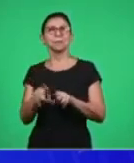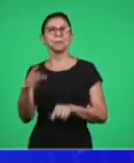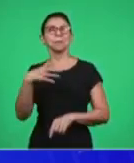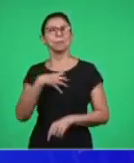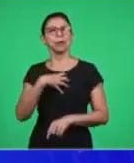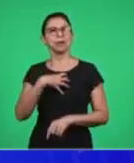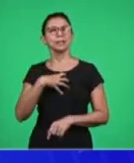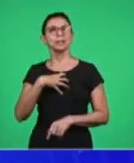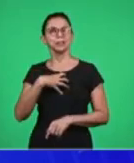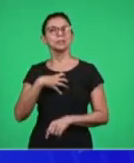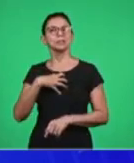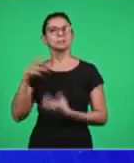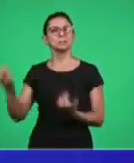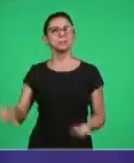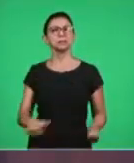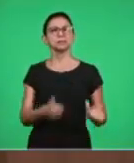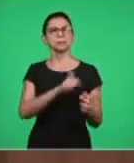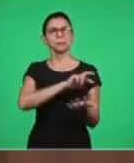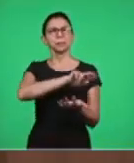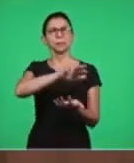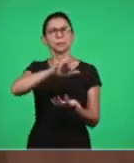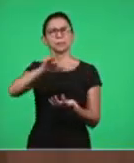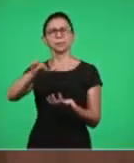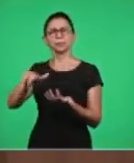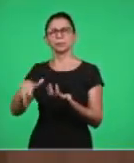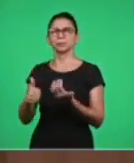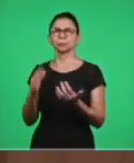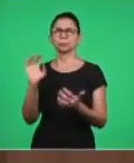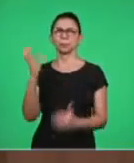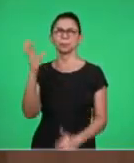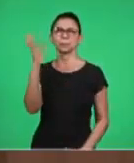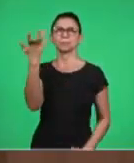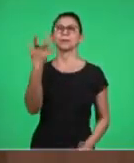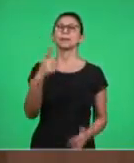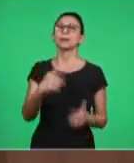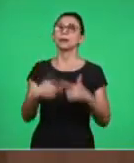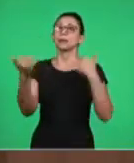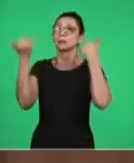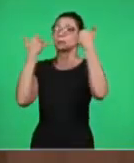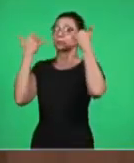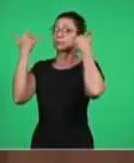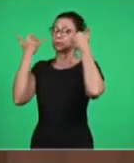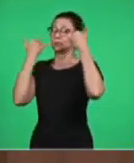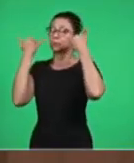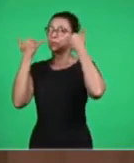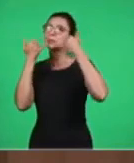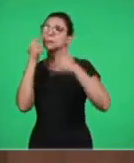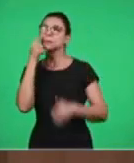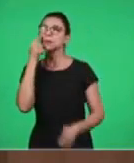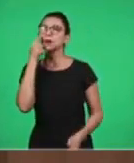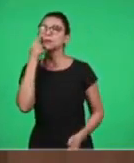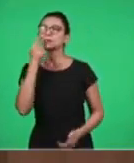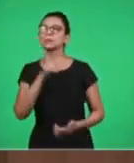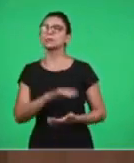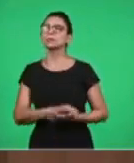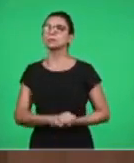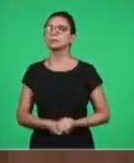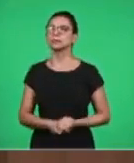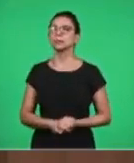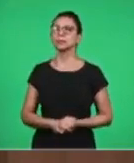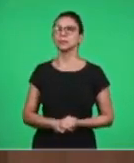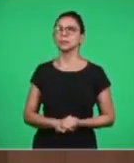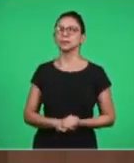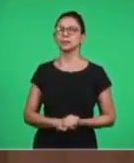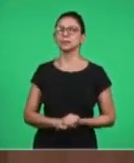The baptisms also took place. We also have other information in focus. The brethren can find more information on this site